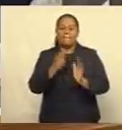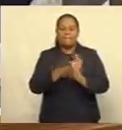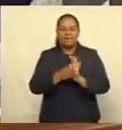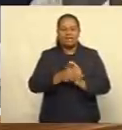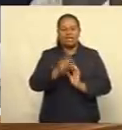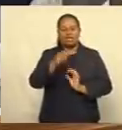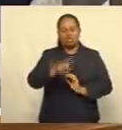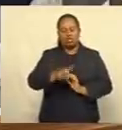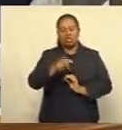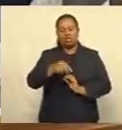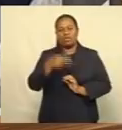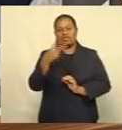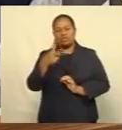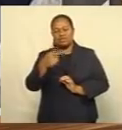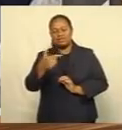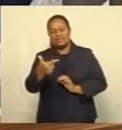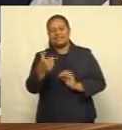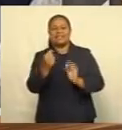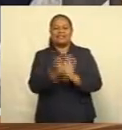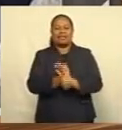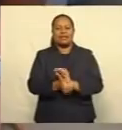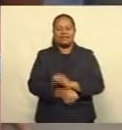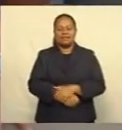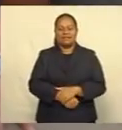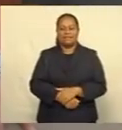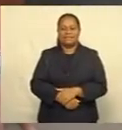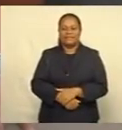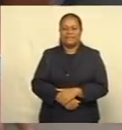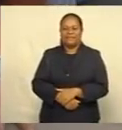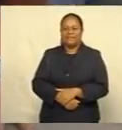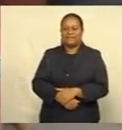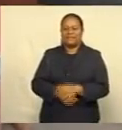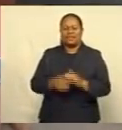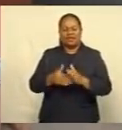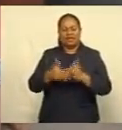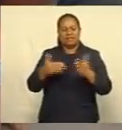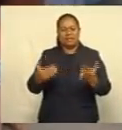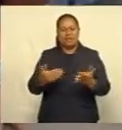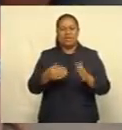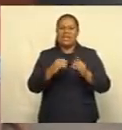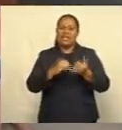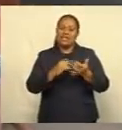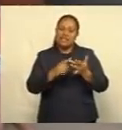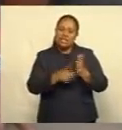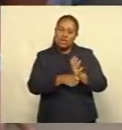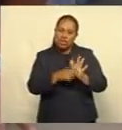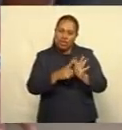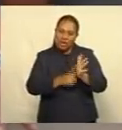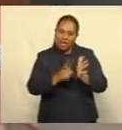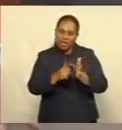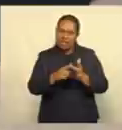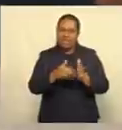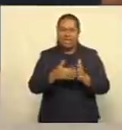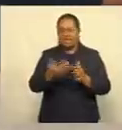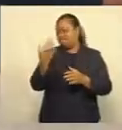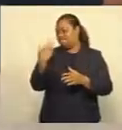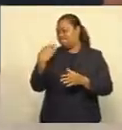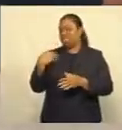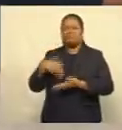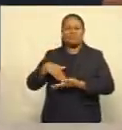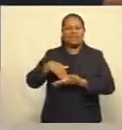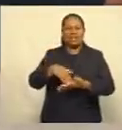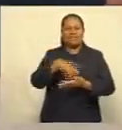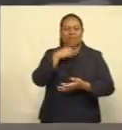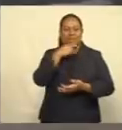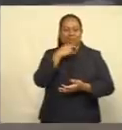2.72 seconds. Aquila Dama with the details. He's been pushed by Isireli Naikele-Kelevesi for the past few months, and Curran is